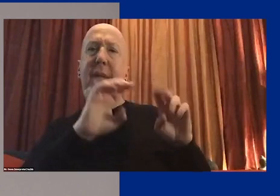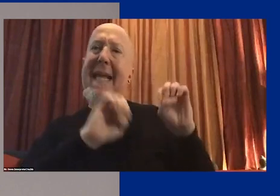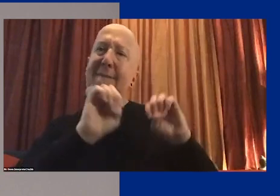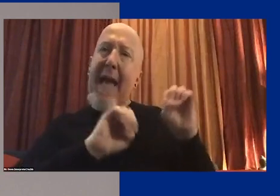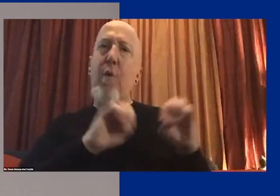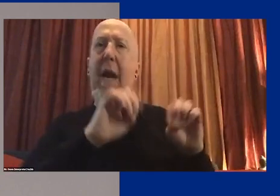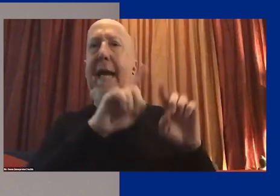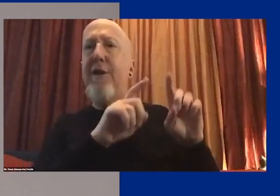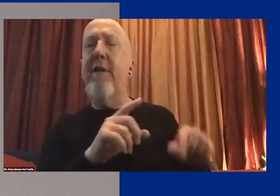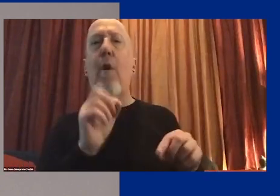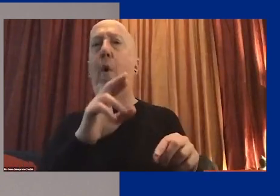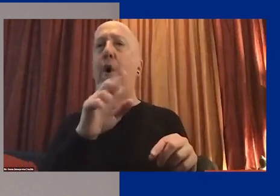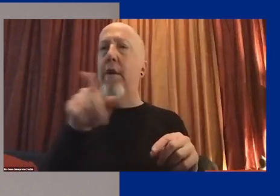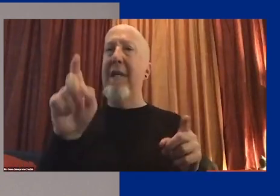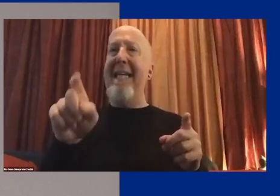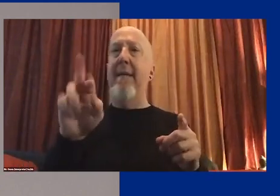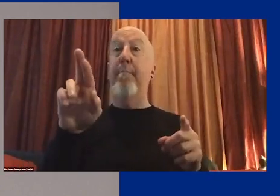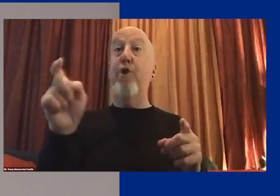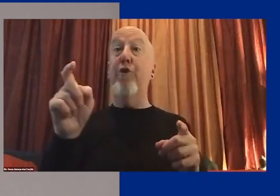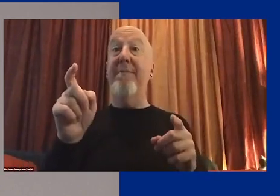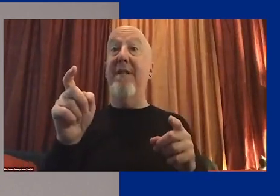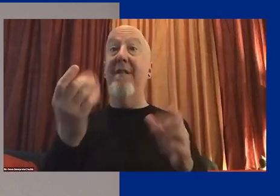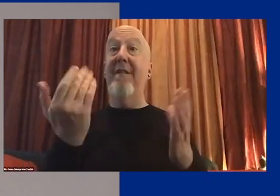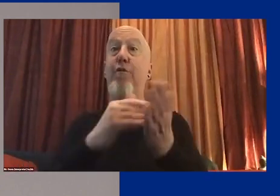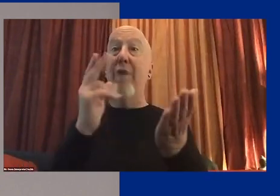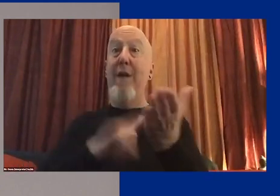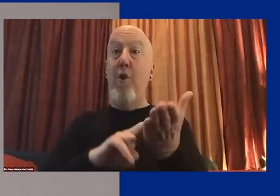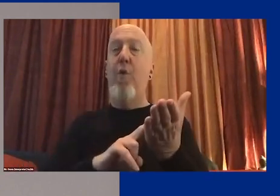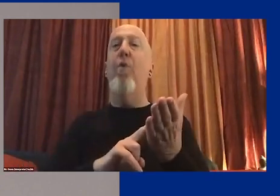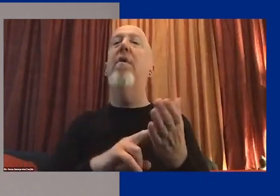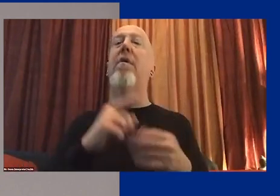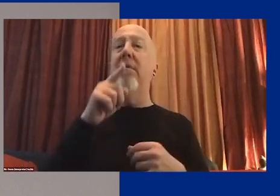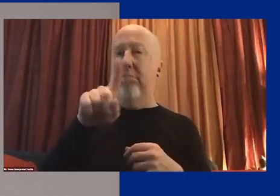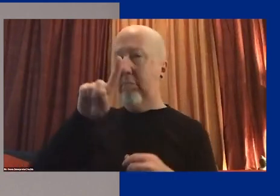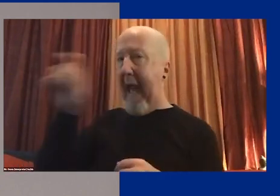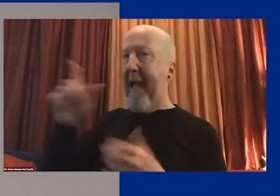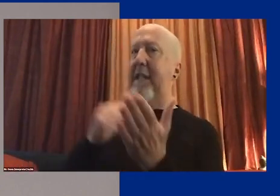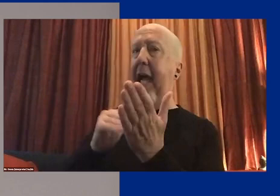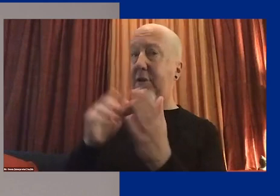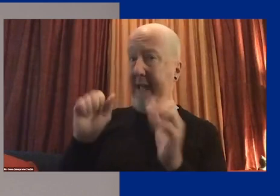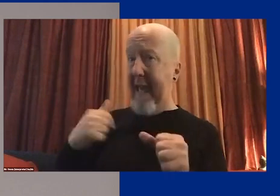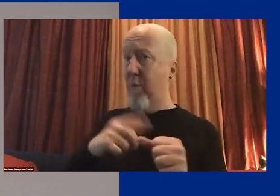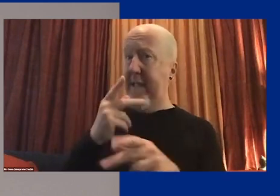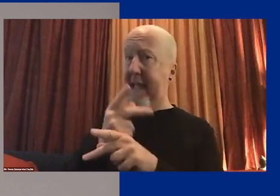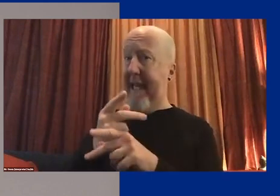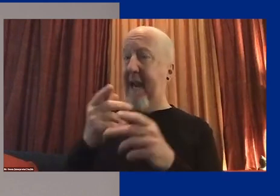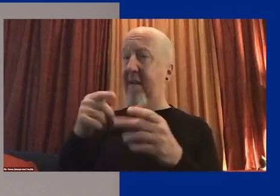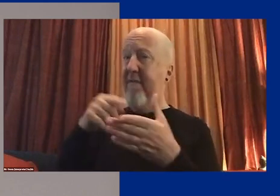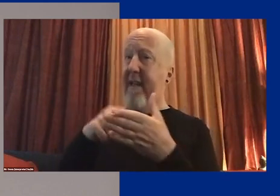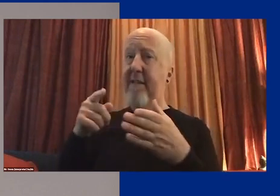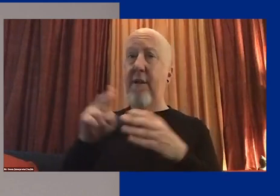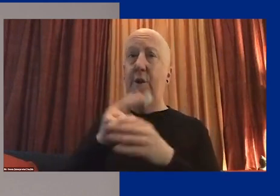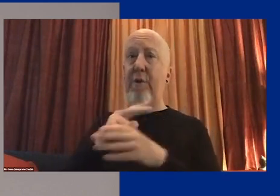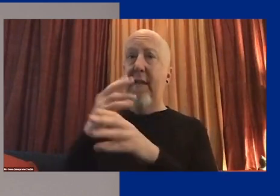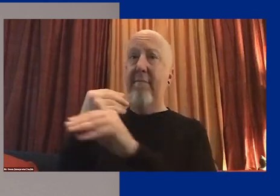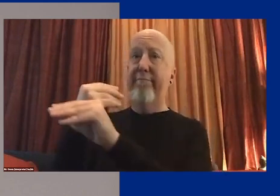renewal of your prescription, you should go ahead and ask your provider, can this be done through telehealth? And if